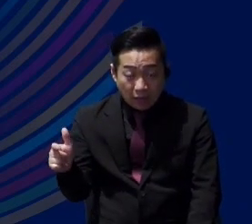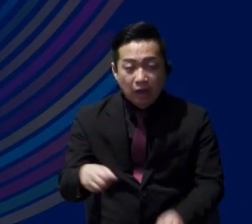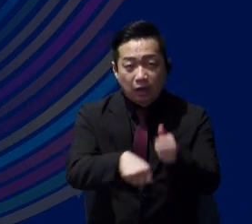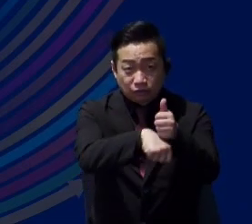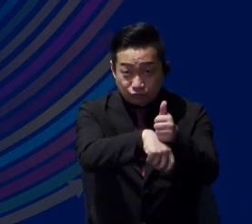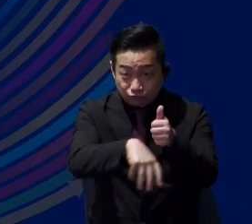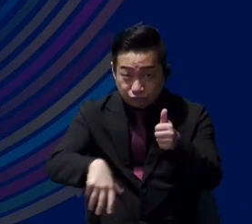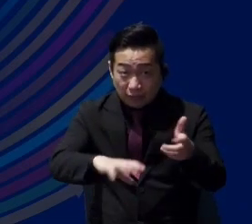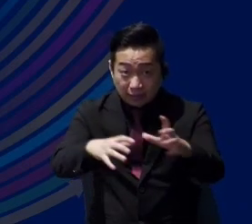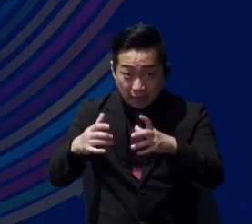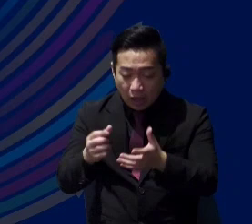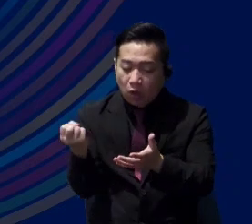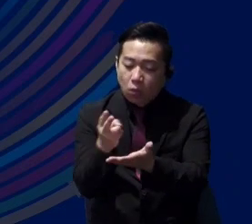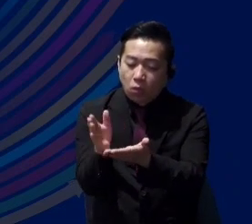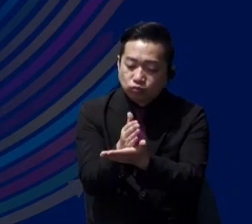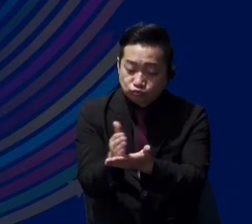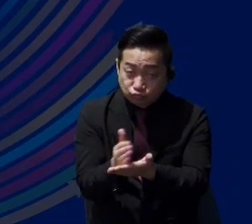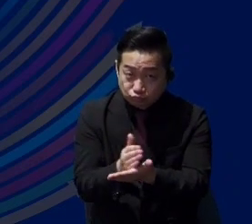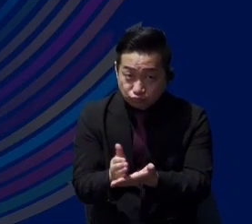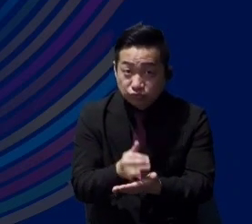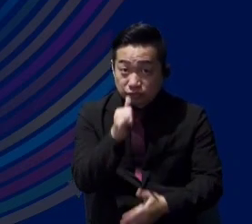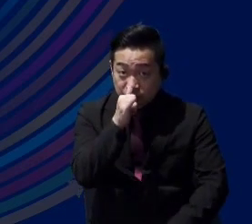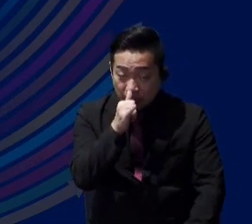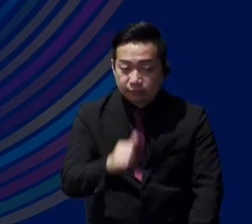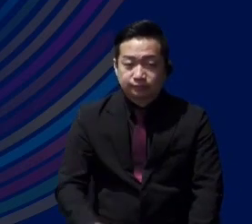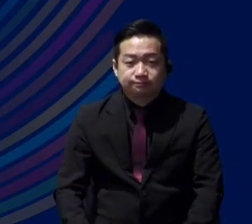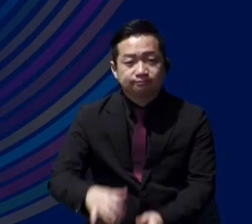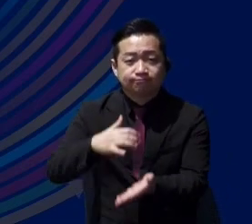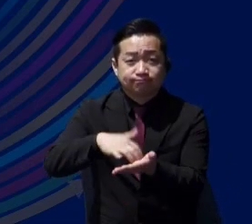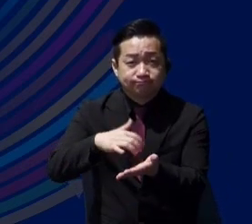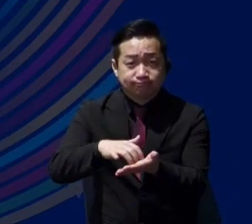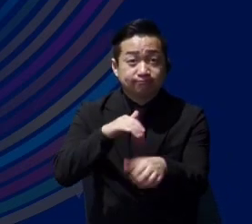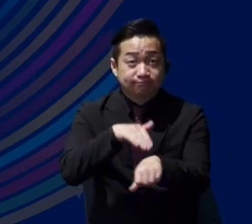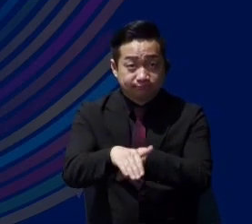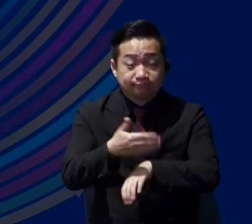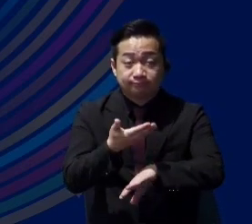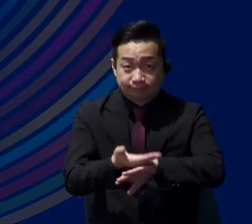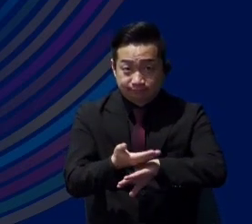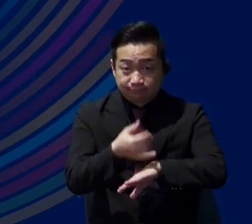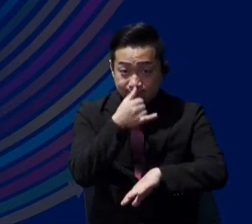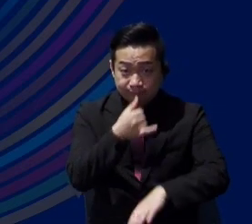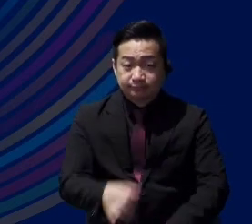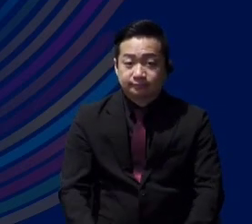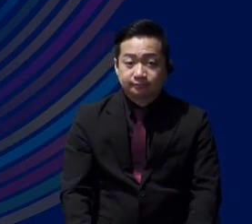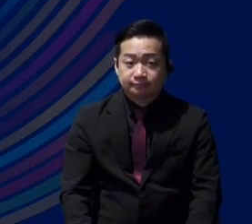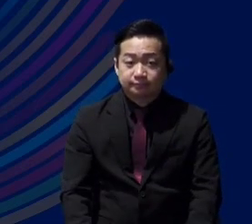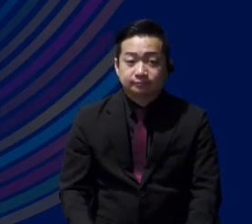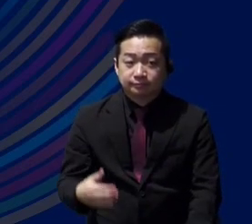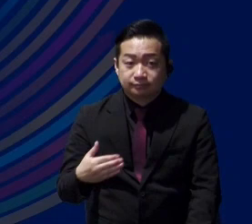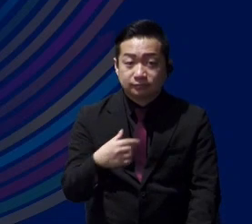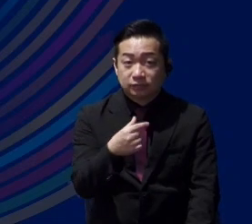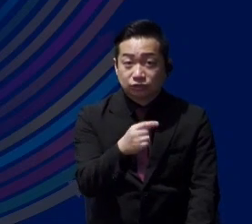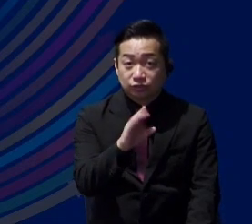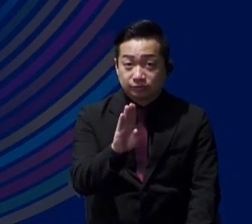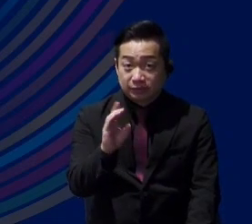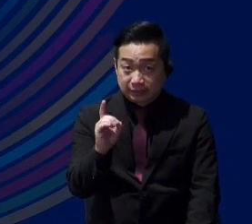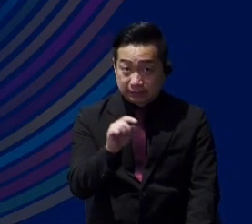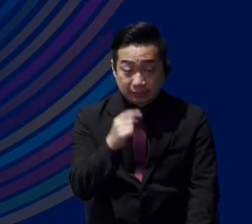by subnational. In other words, every time that we run GBD, we run GBD for